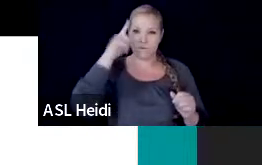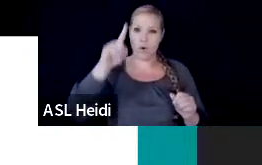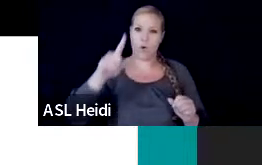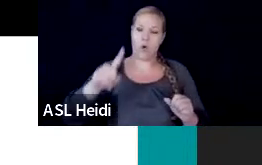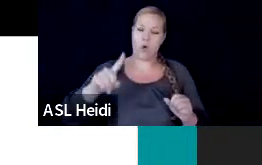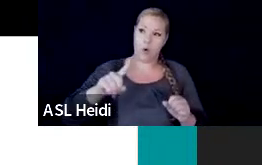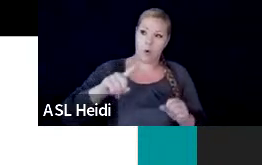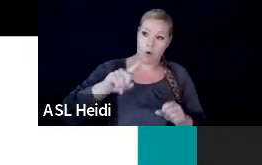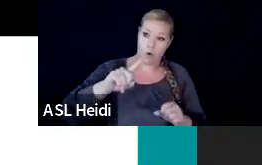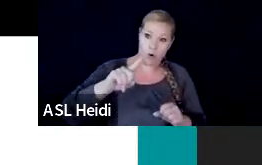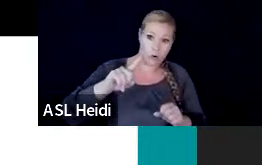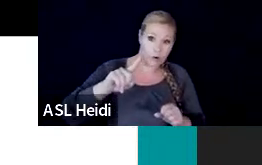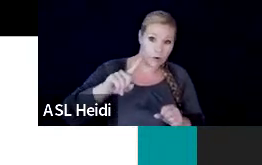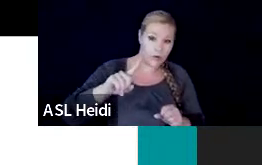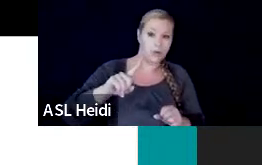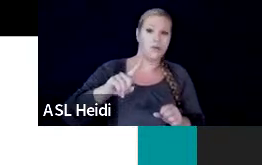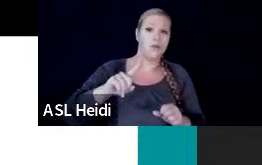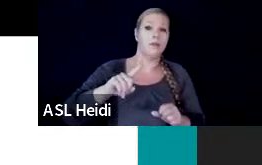8 partners. So